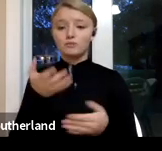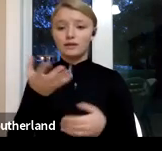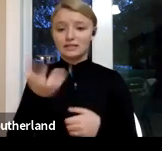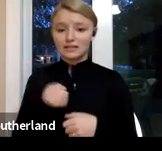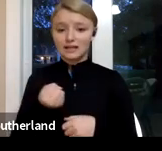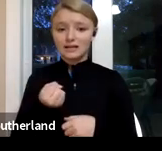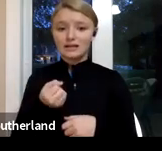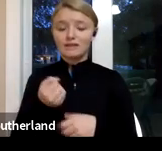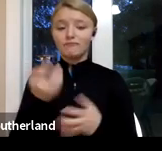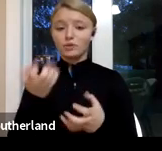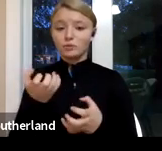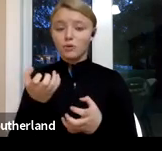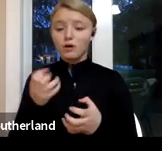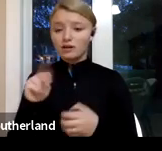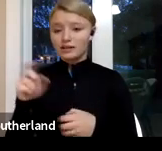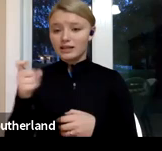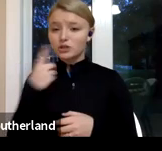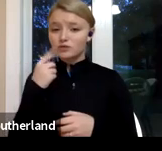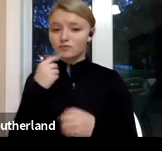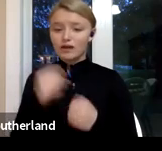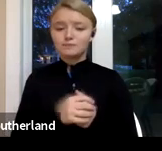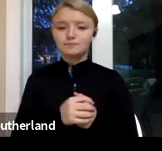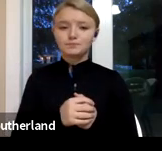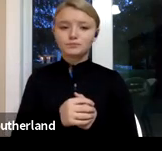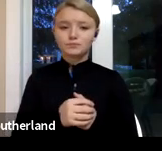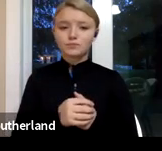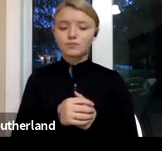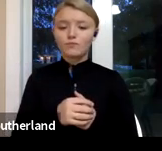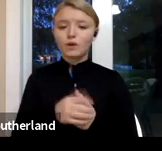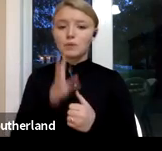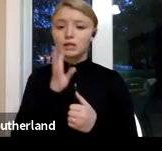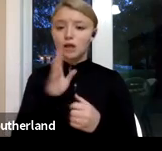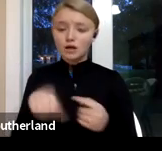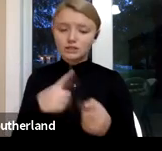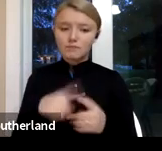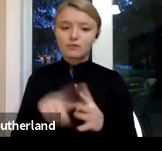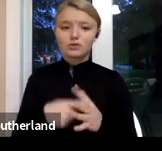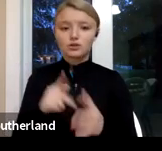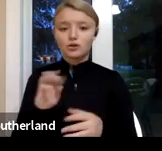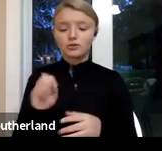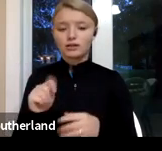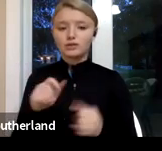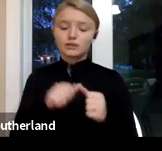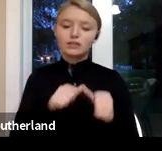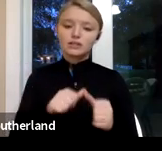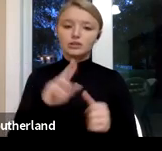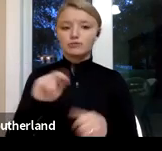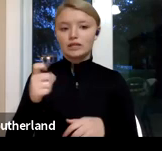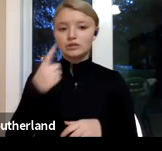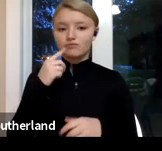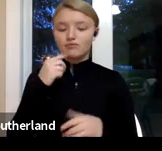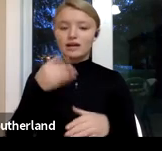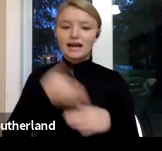Red. We already talked about the starter kit. To continue Ningxia Red after month one, you want to get this